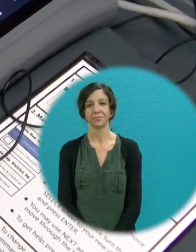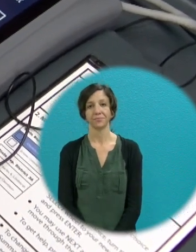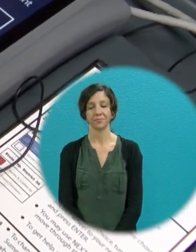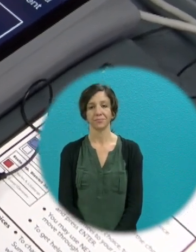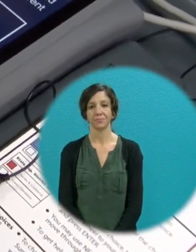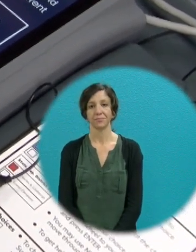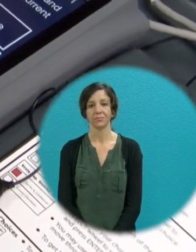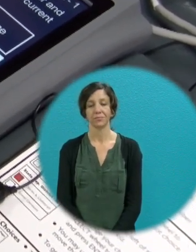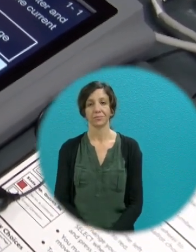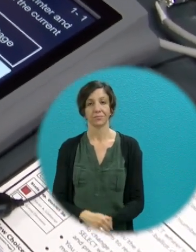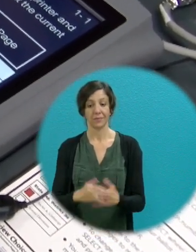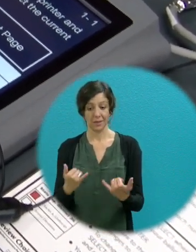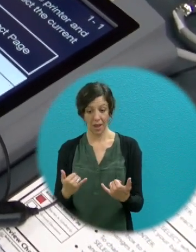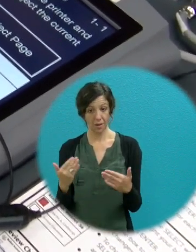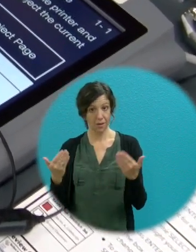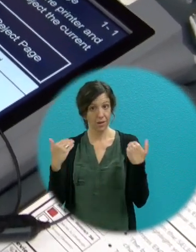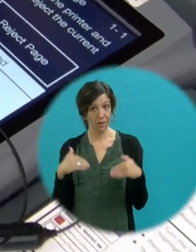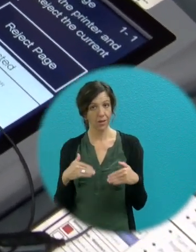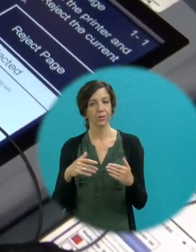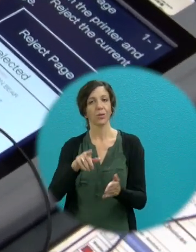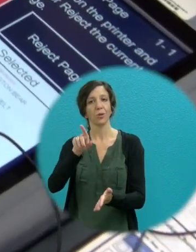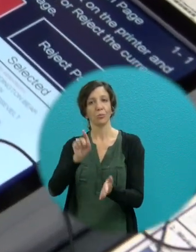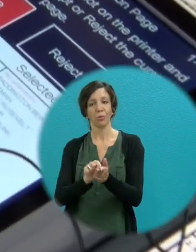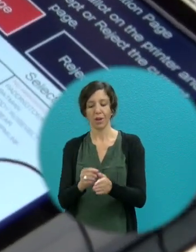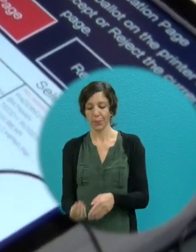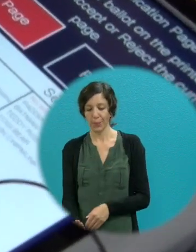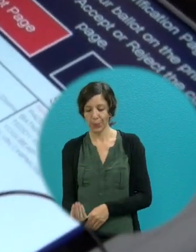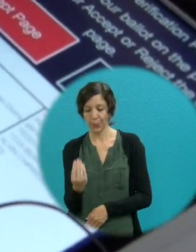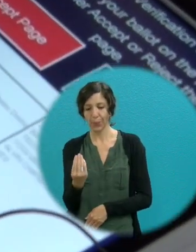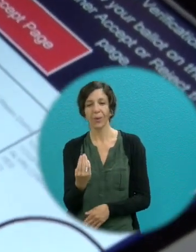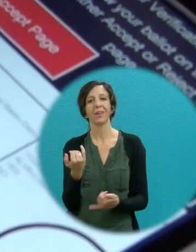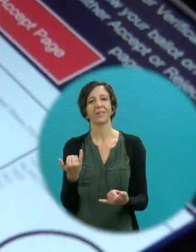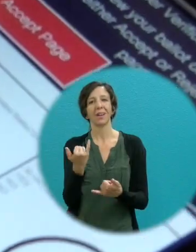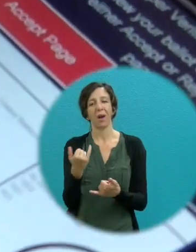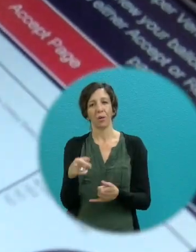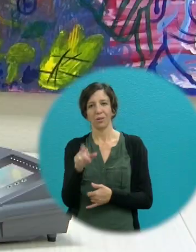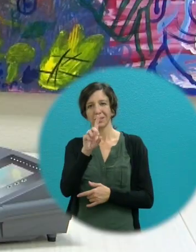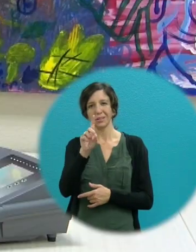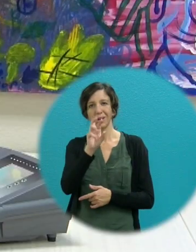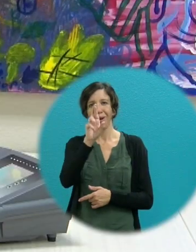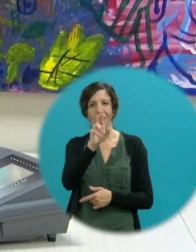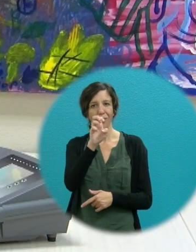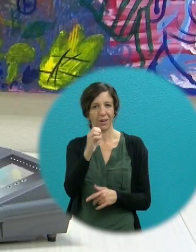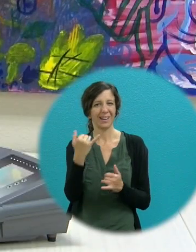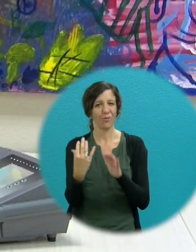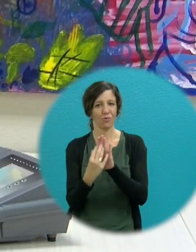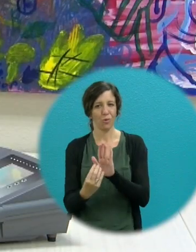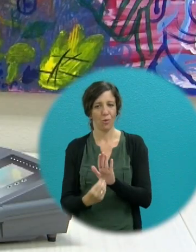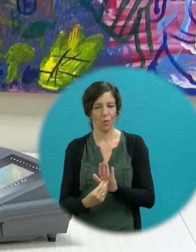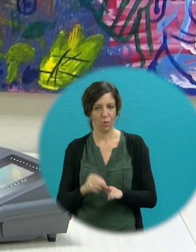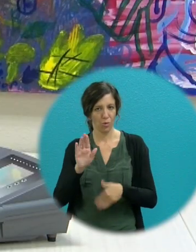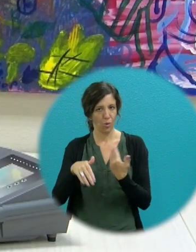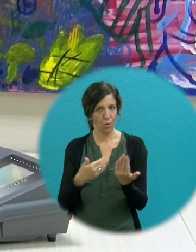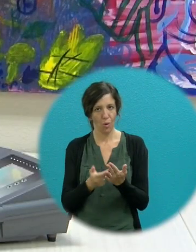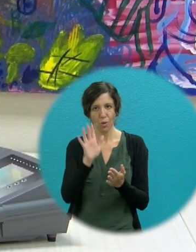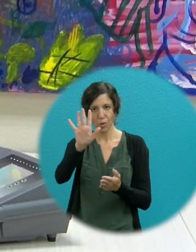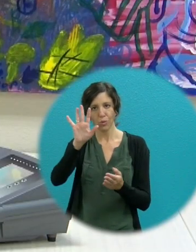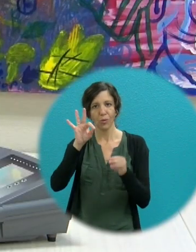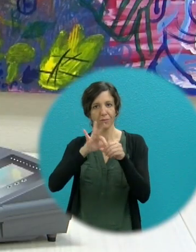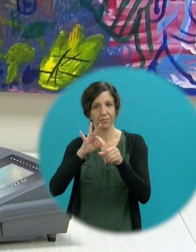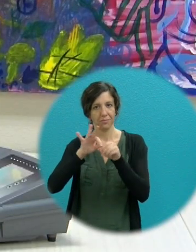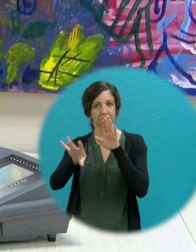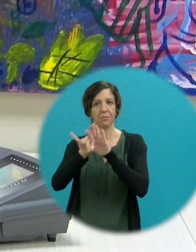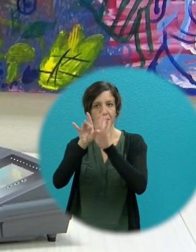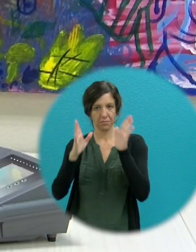It will print, we have a DRE, so it's a recording on the side. It has all your selections written on the paper. Secretary of